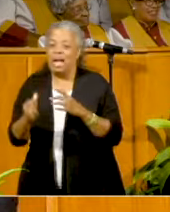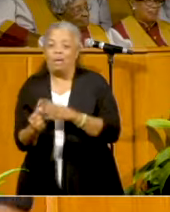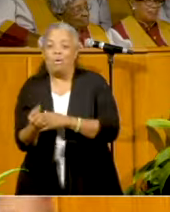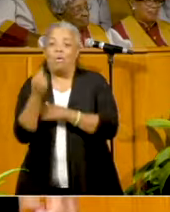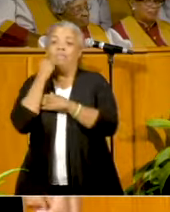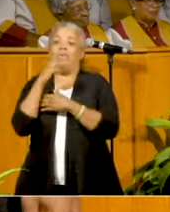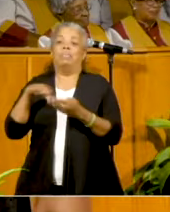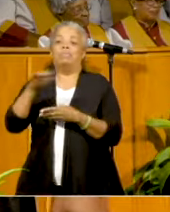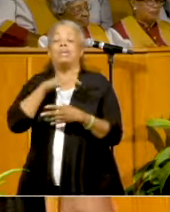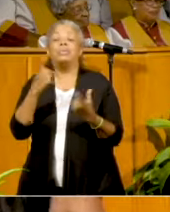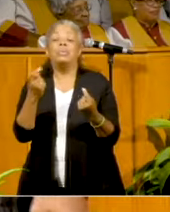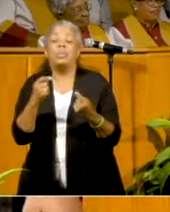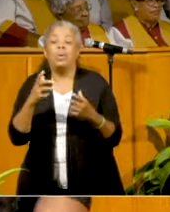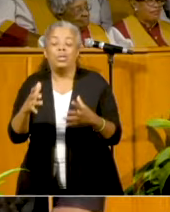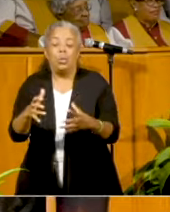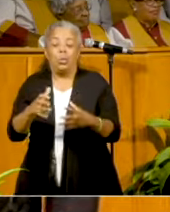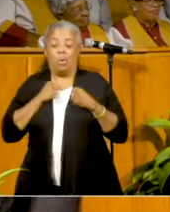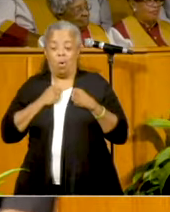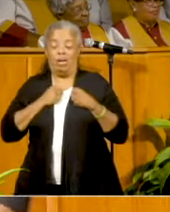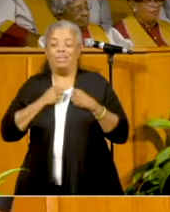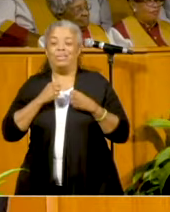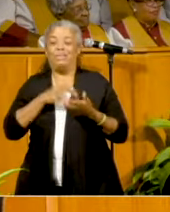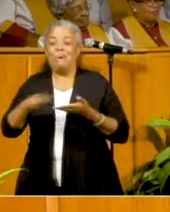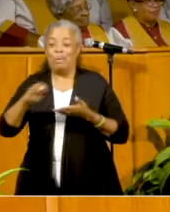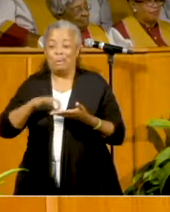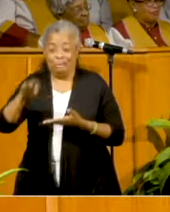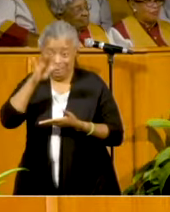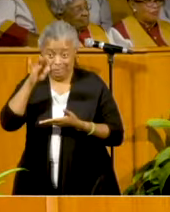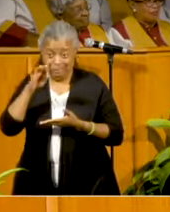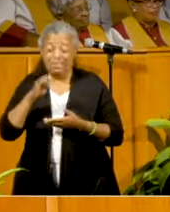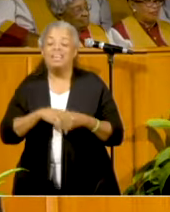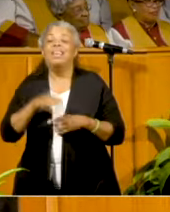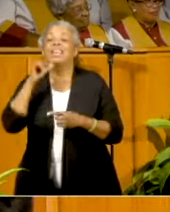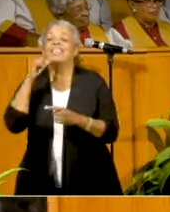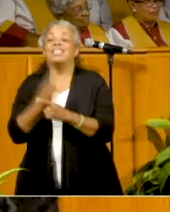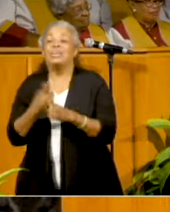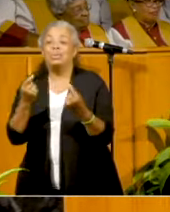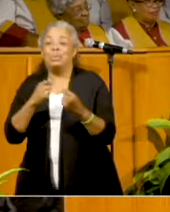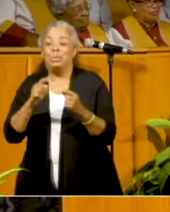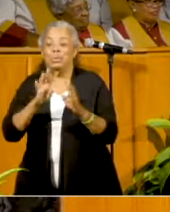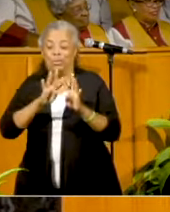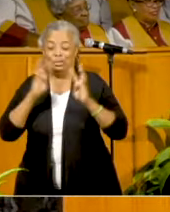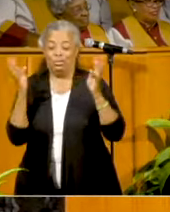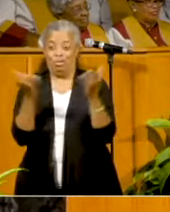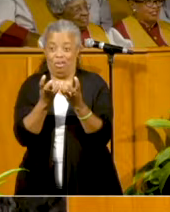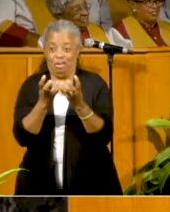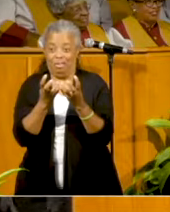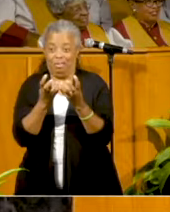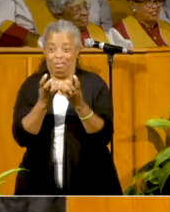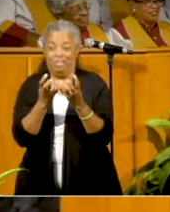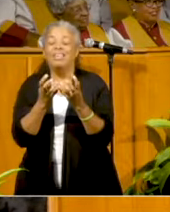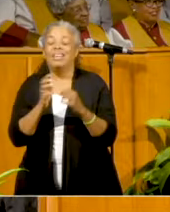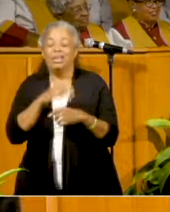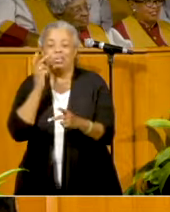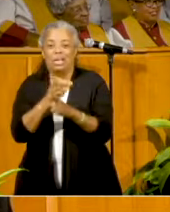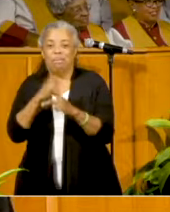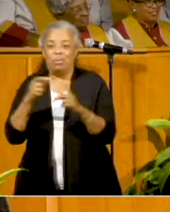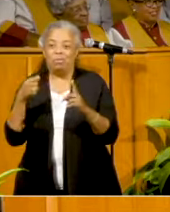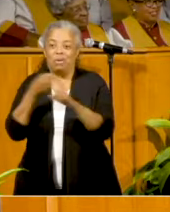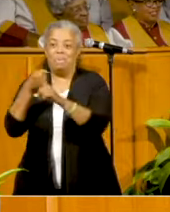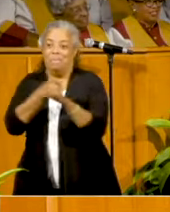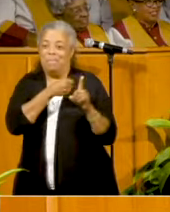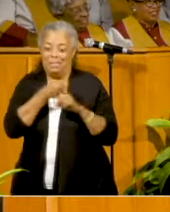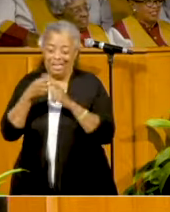with this, you caught the Holy Ghost. If you caught the Holy Ghost, the sisters would form a circle around you and keep you from bumping